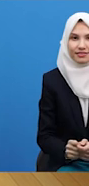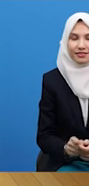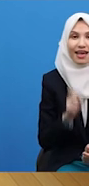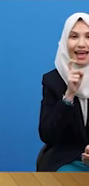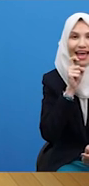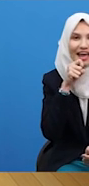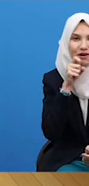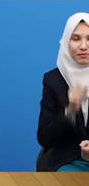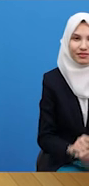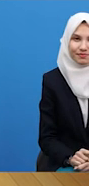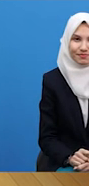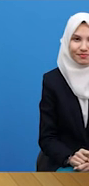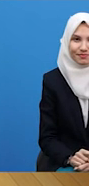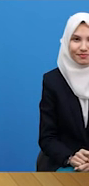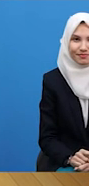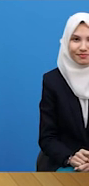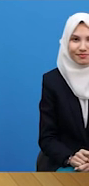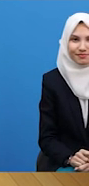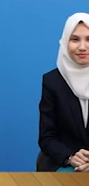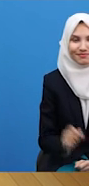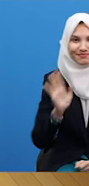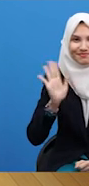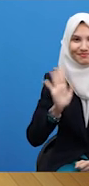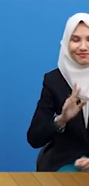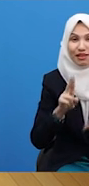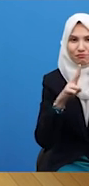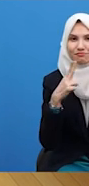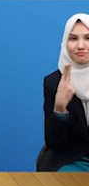apple. Oh well, bye-bye donut.